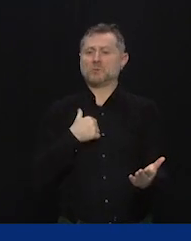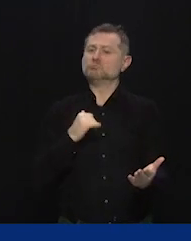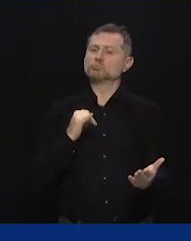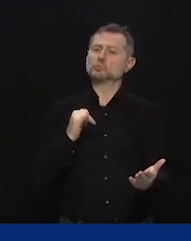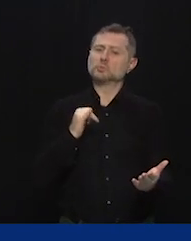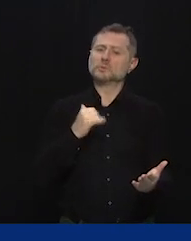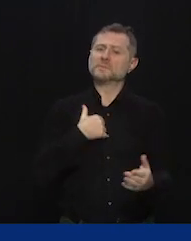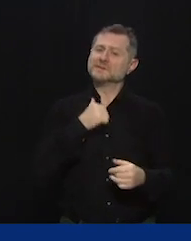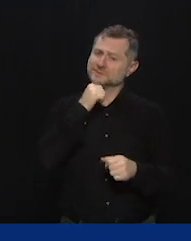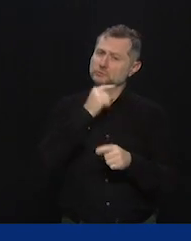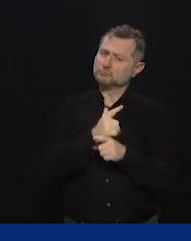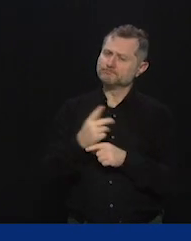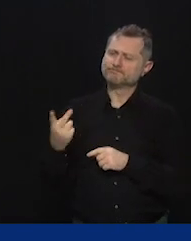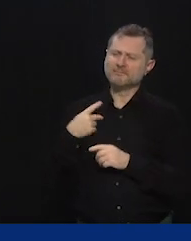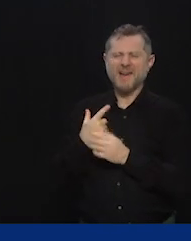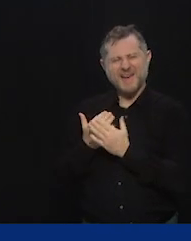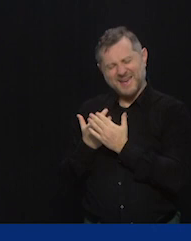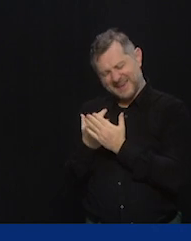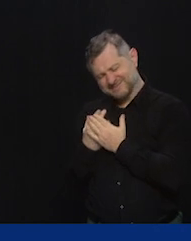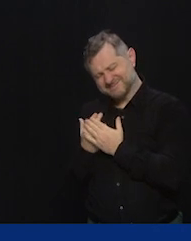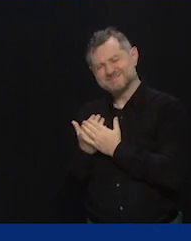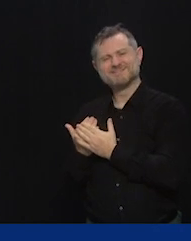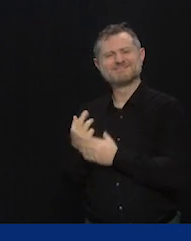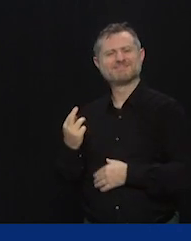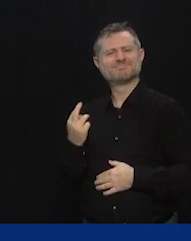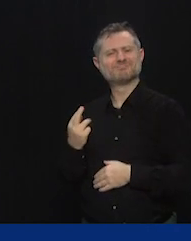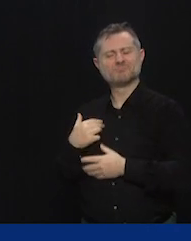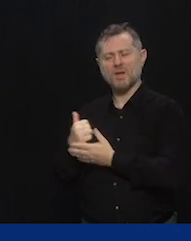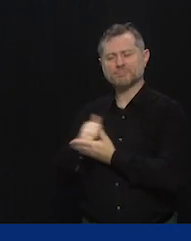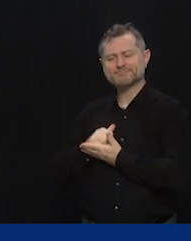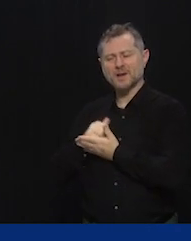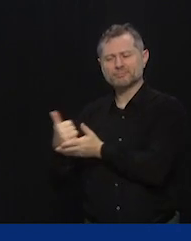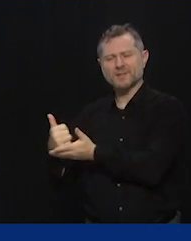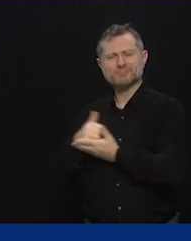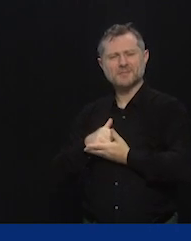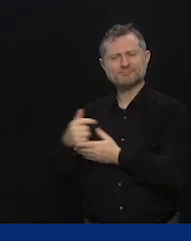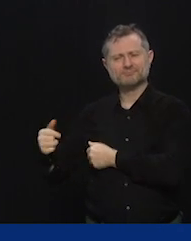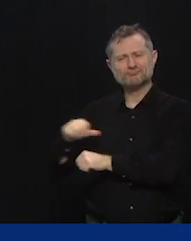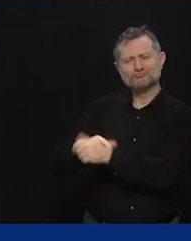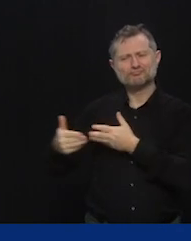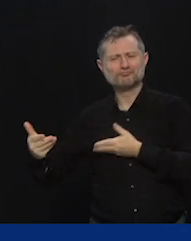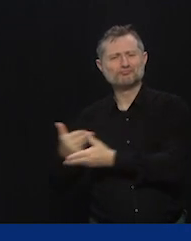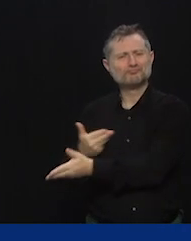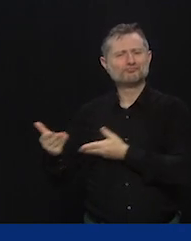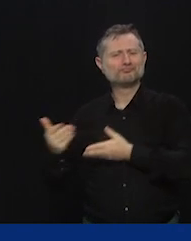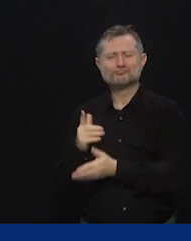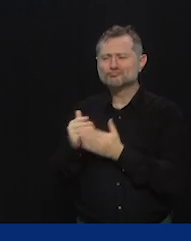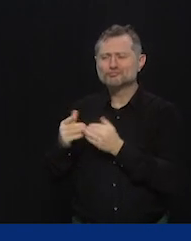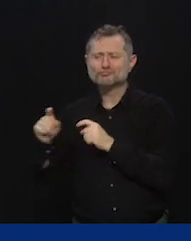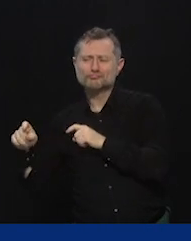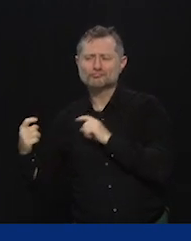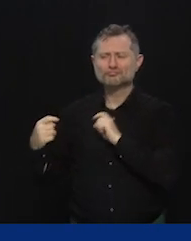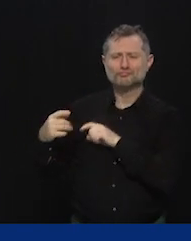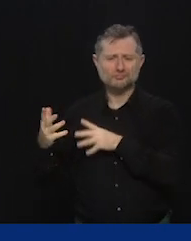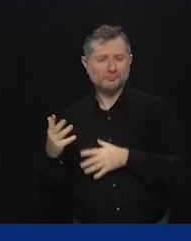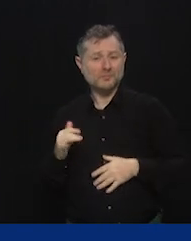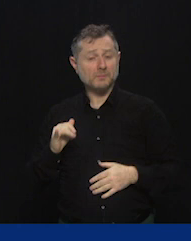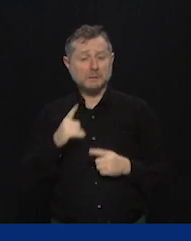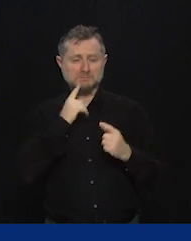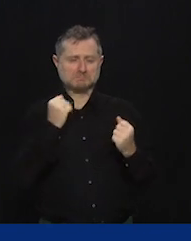very attached, and I would be there to help her, and she would be there to help me in any instance. But